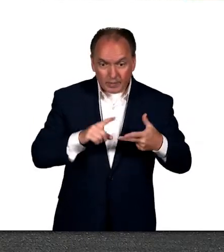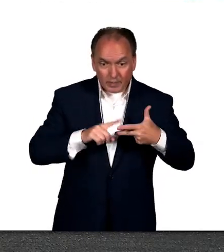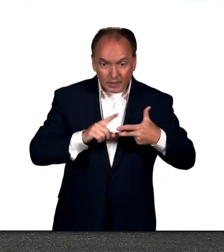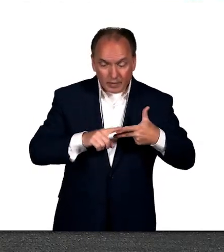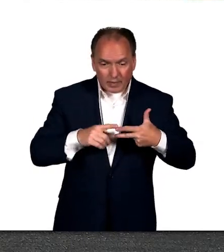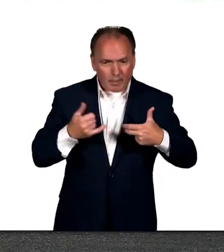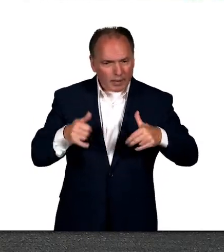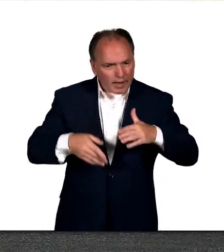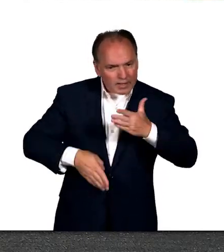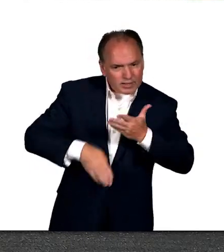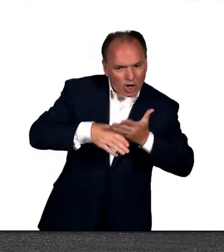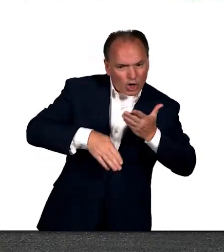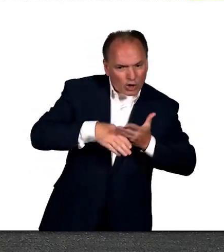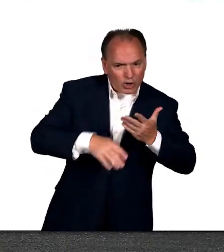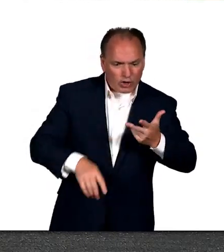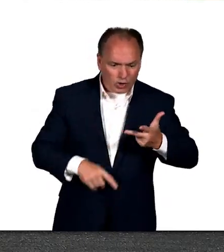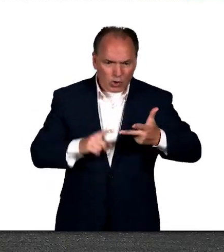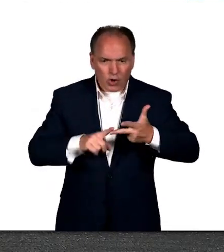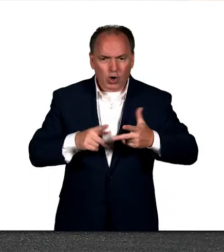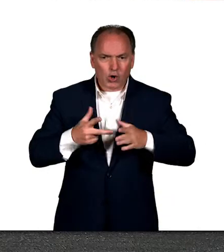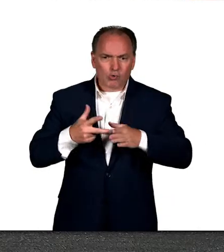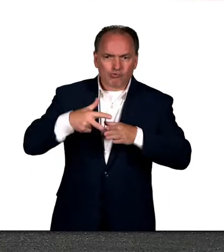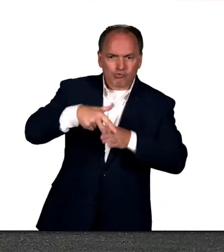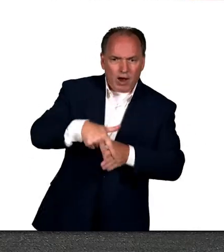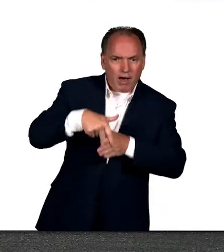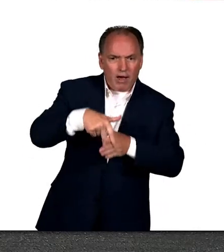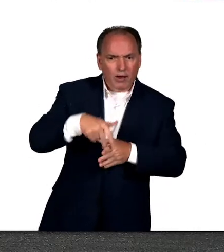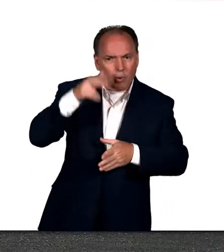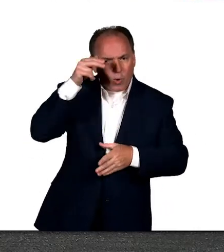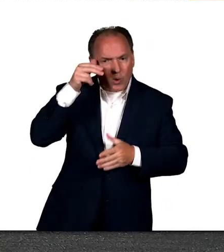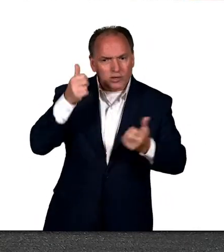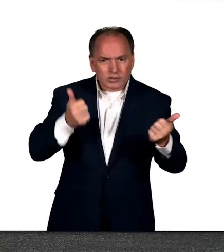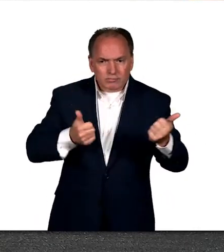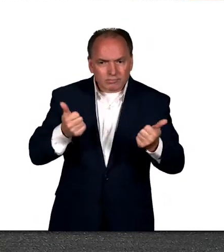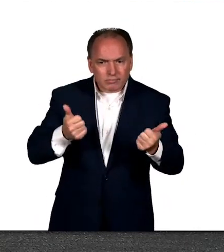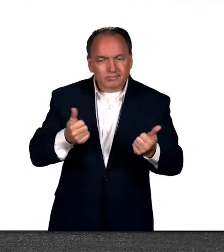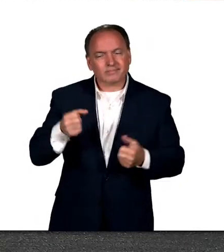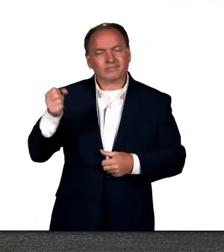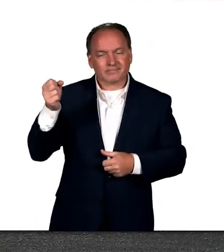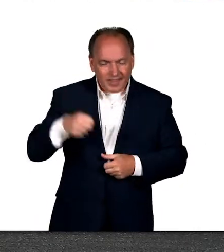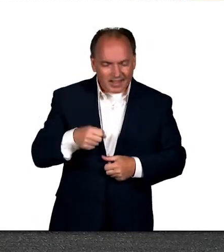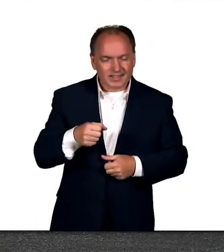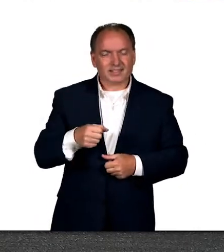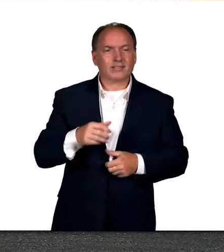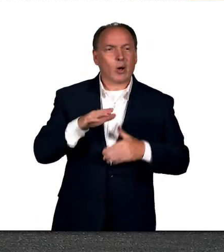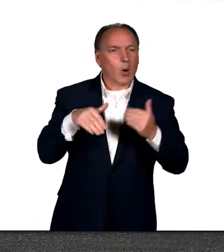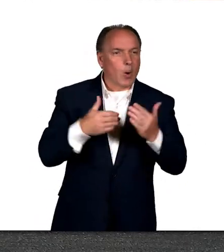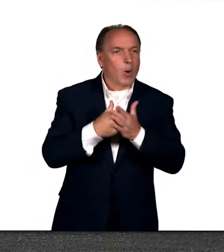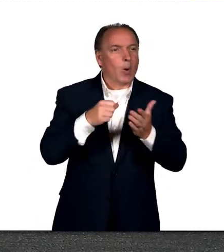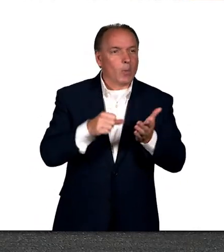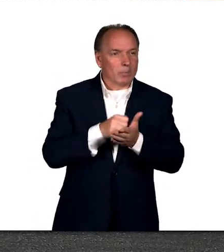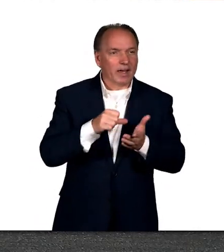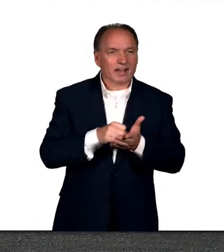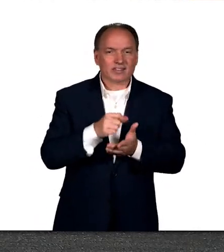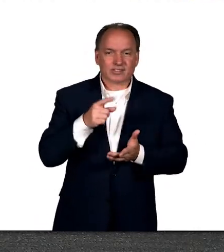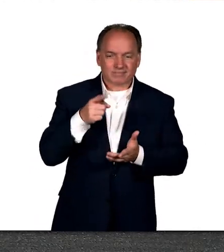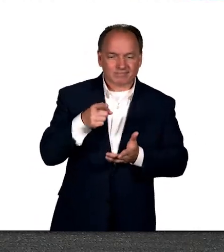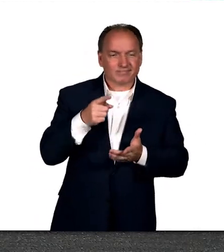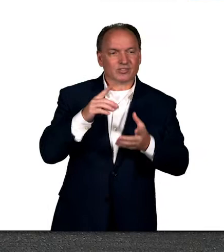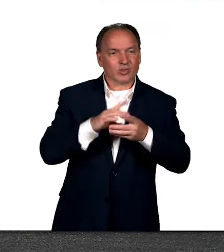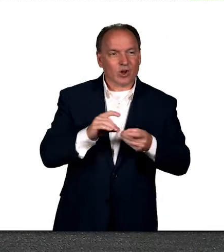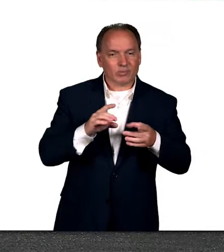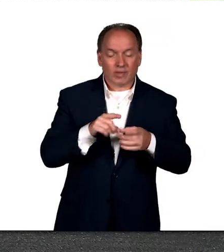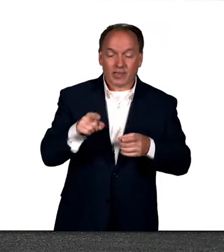play soccer? Or do they ride a horse? Yes, there is a whole page on them riding a